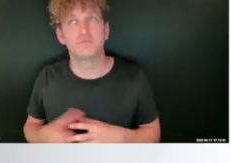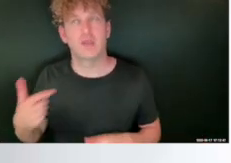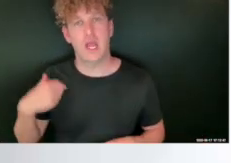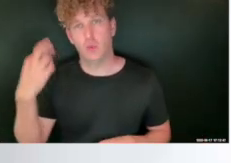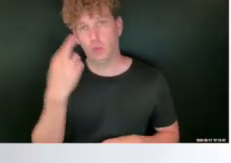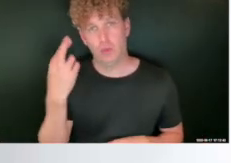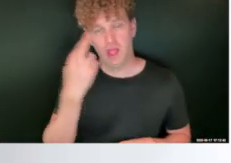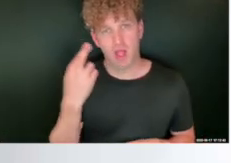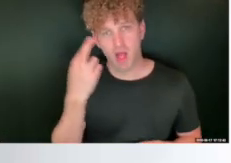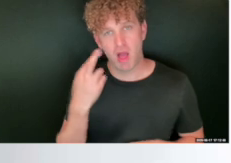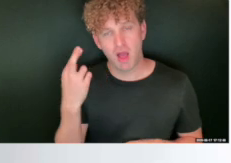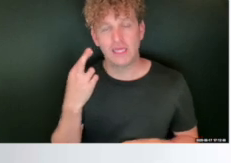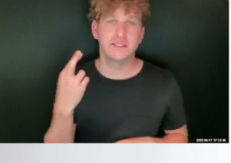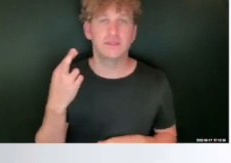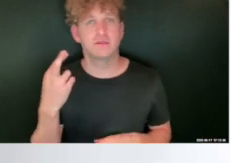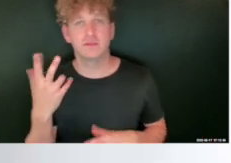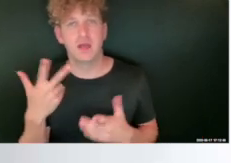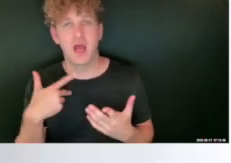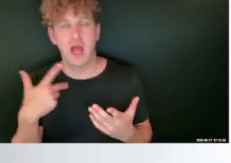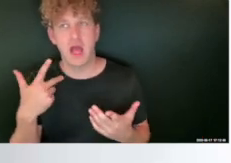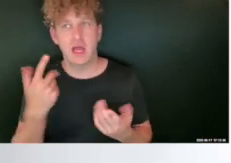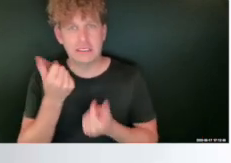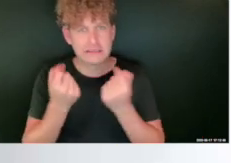funds benefited that same group.